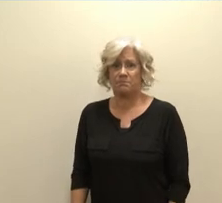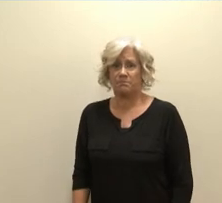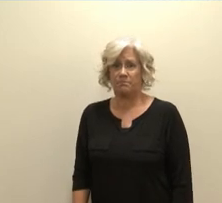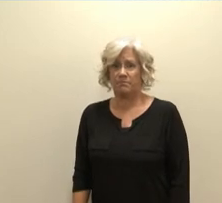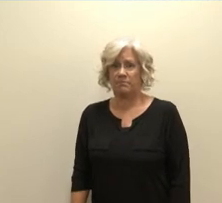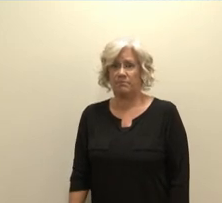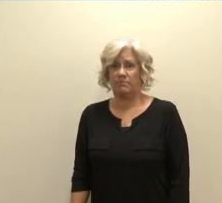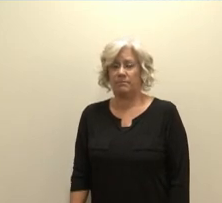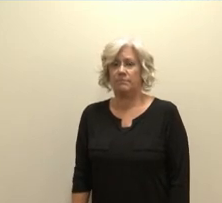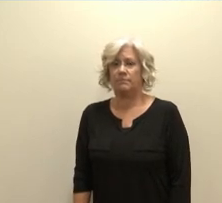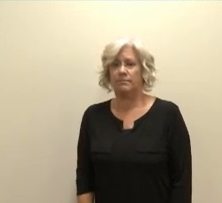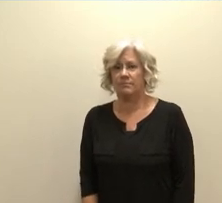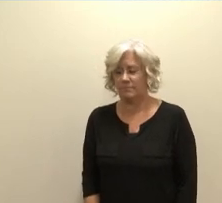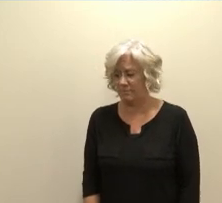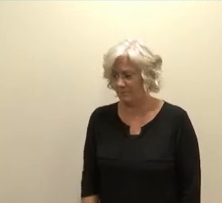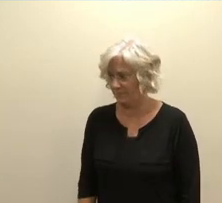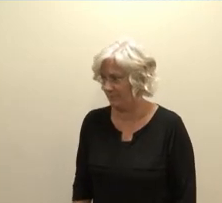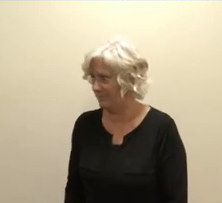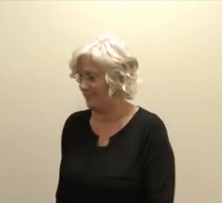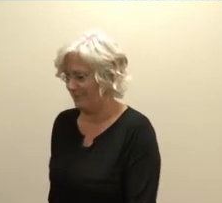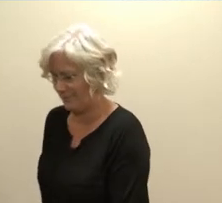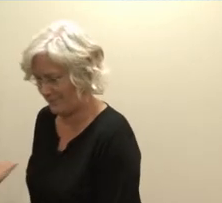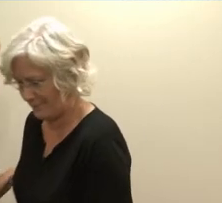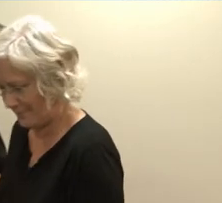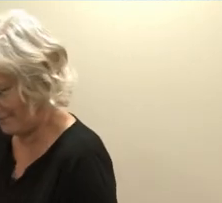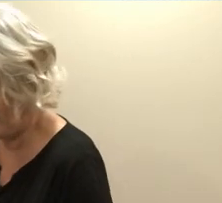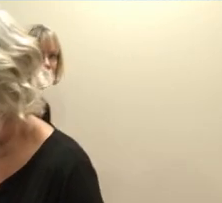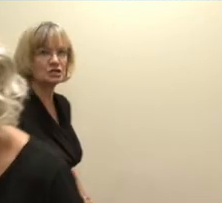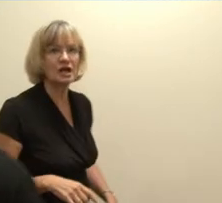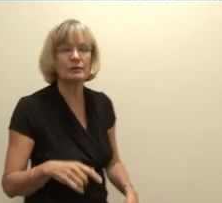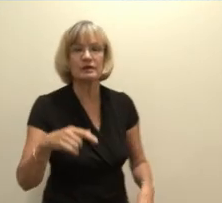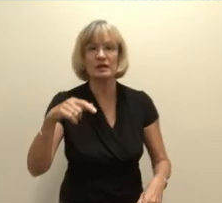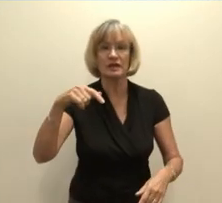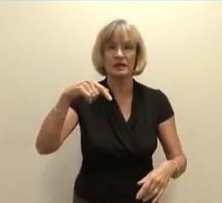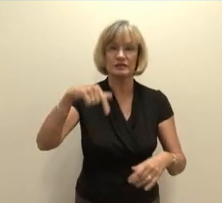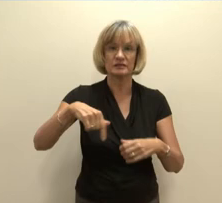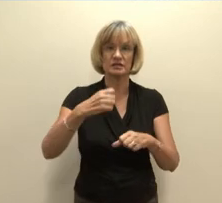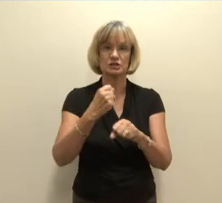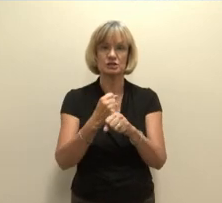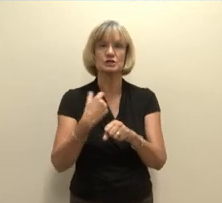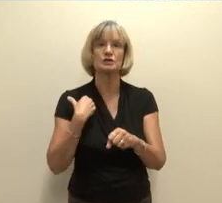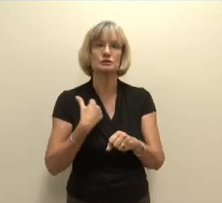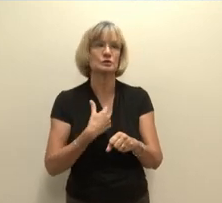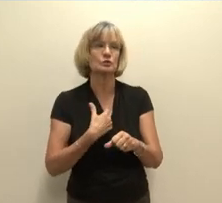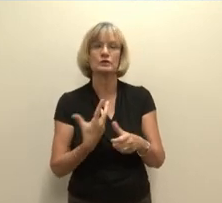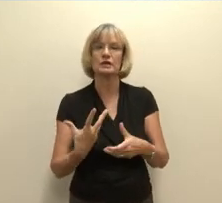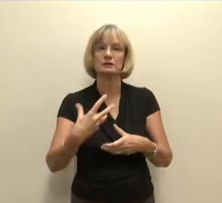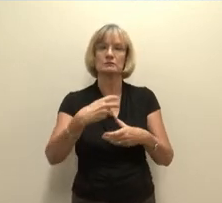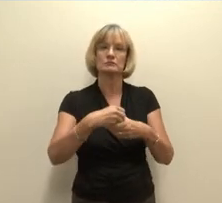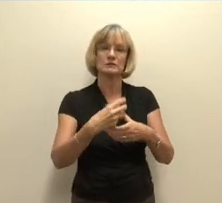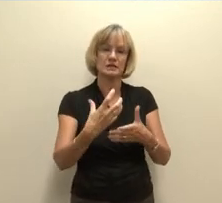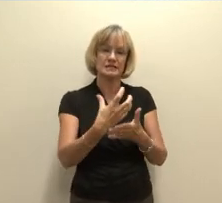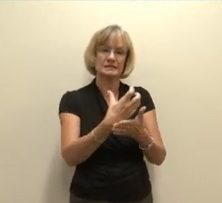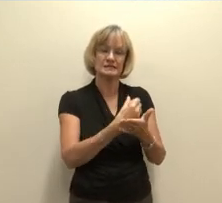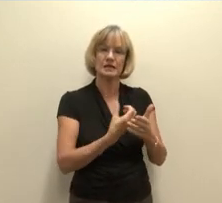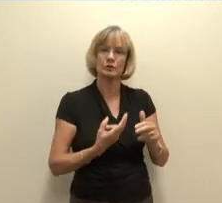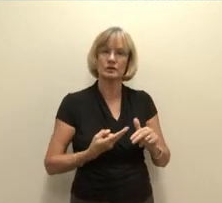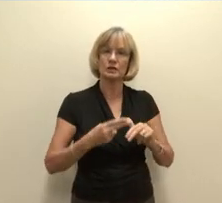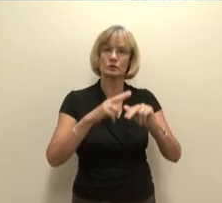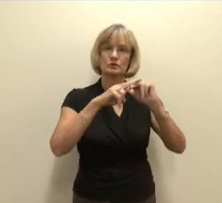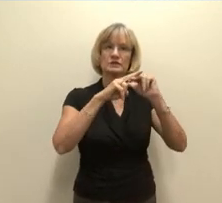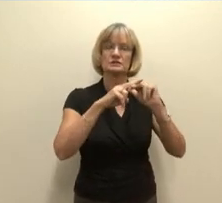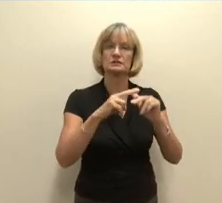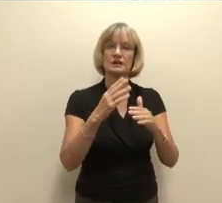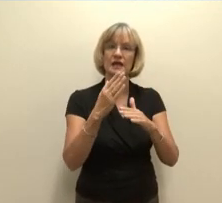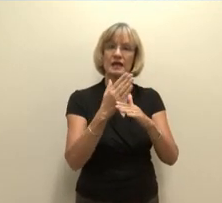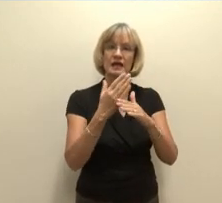In this year's budget, we did include a salary increase. There were some requirements in House Bill 6 for salary increases. The